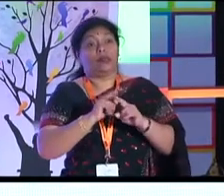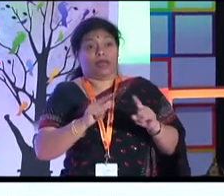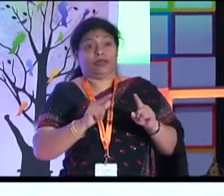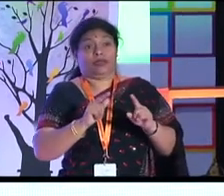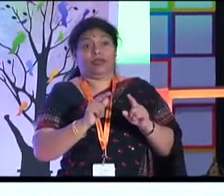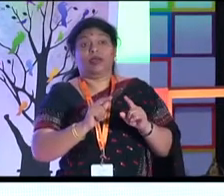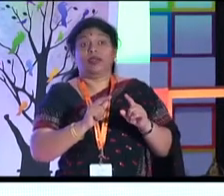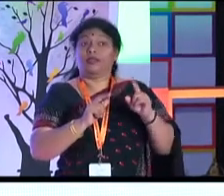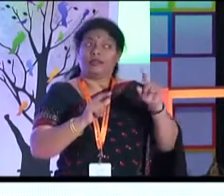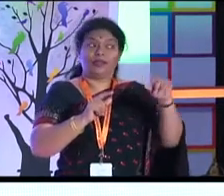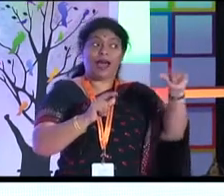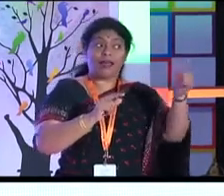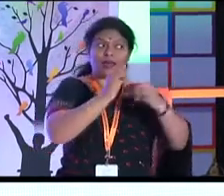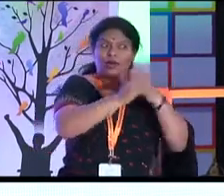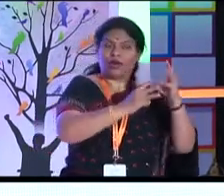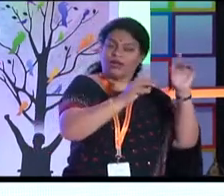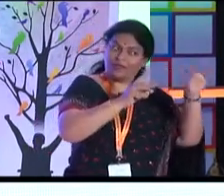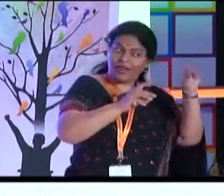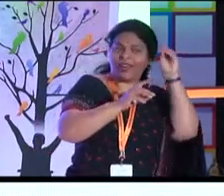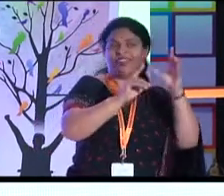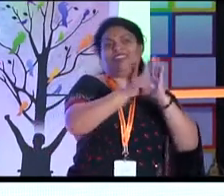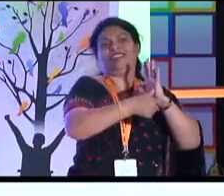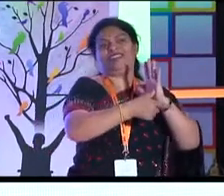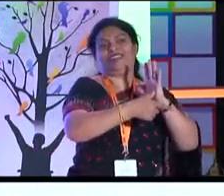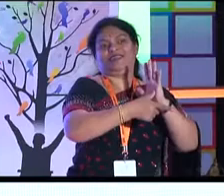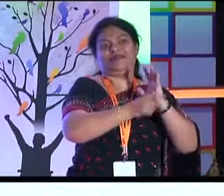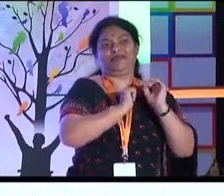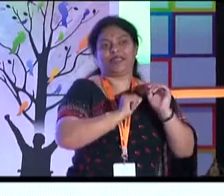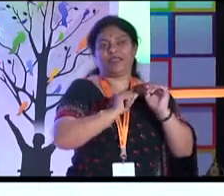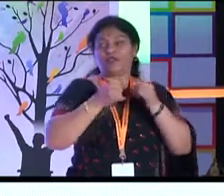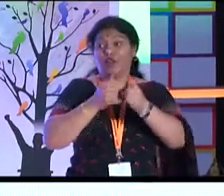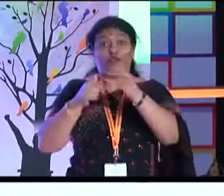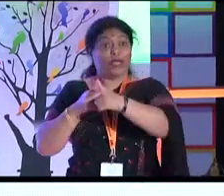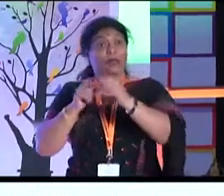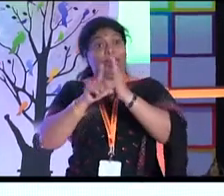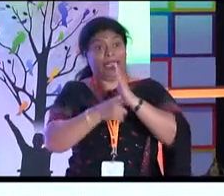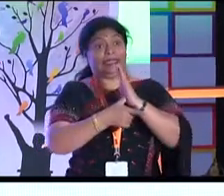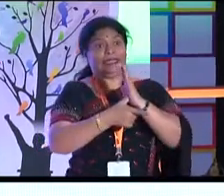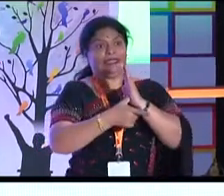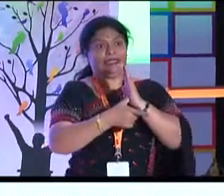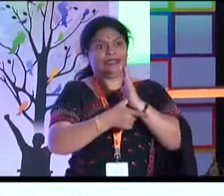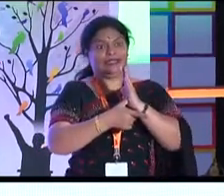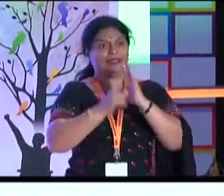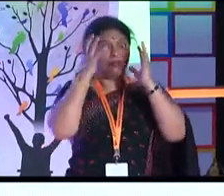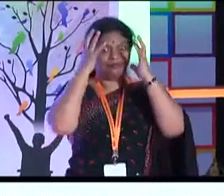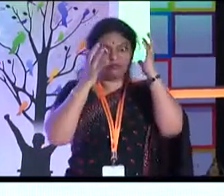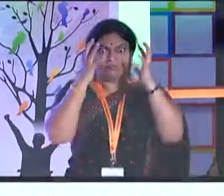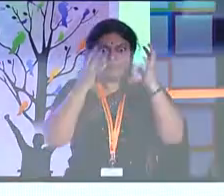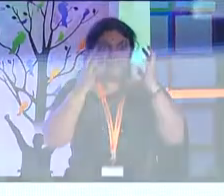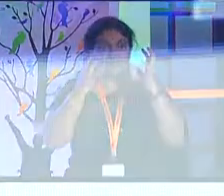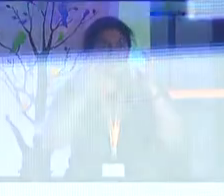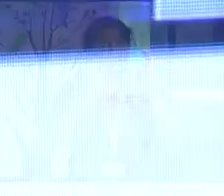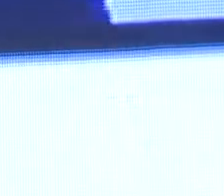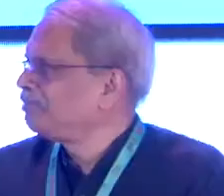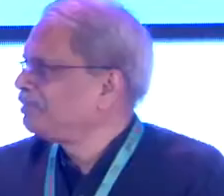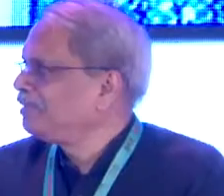and the rest of the world will learn later, figure out later. But they are the people, the crazy people are the people who will change the world. So you